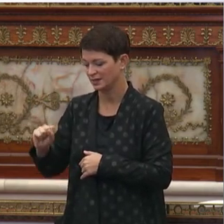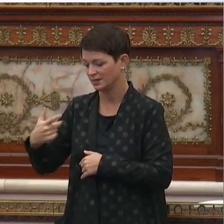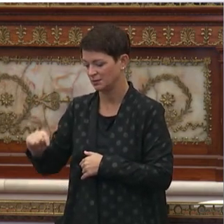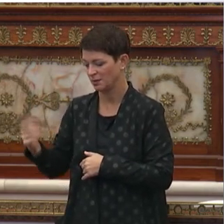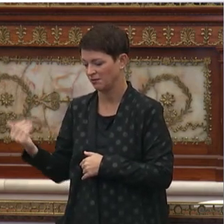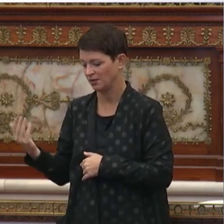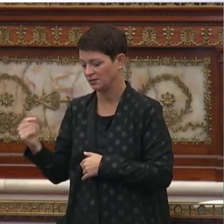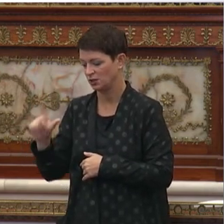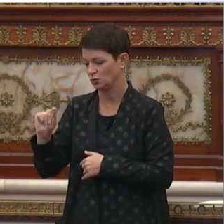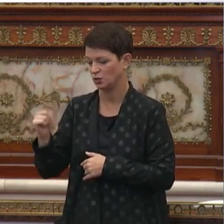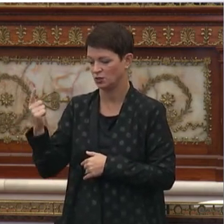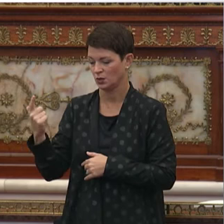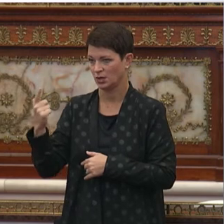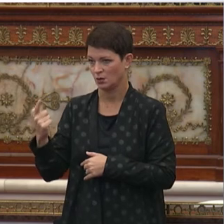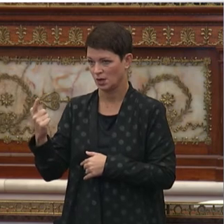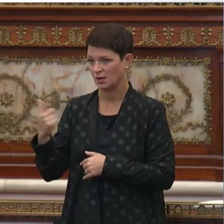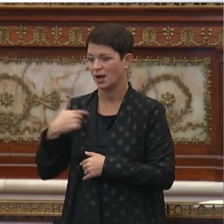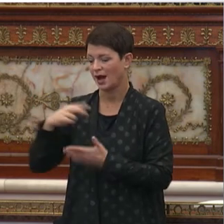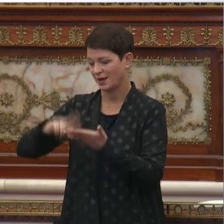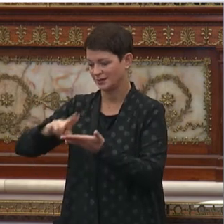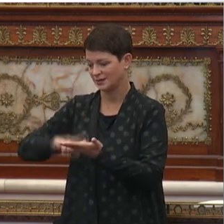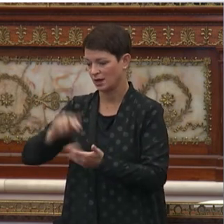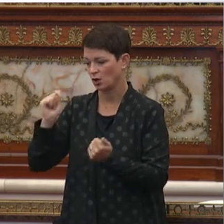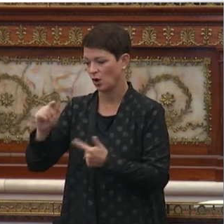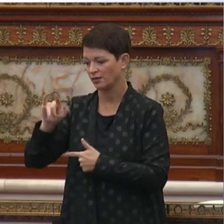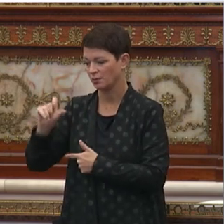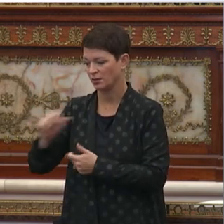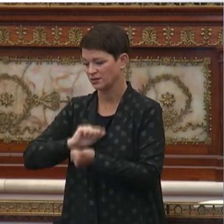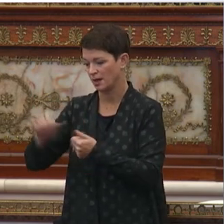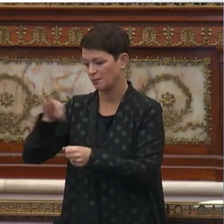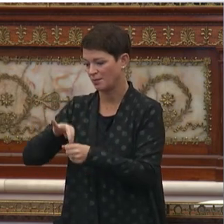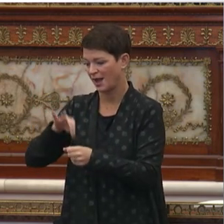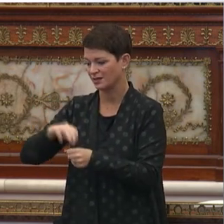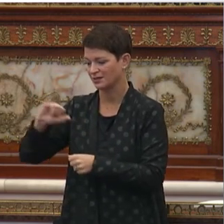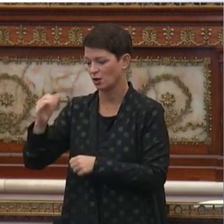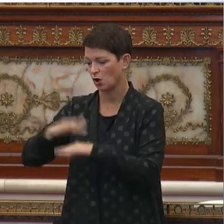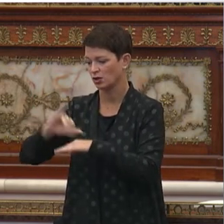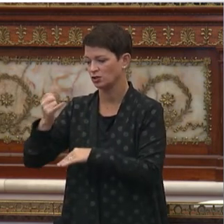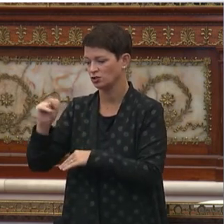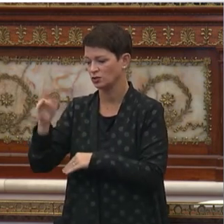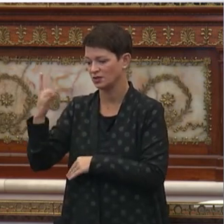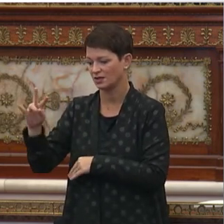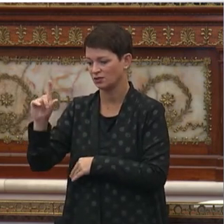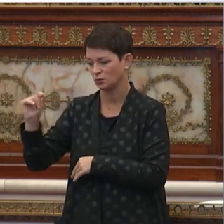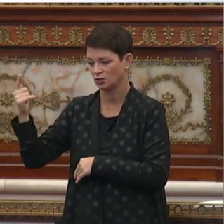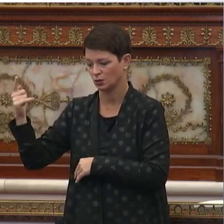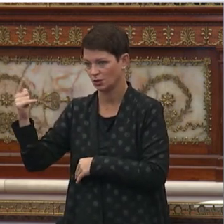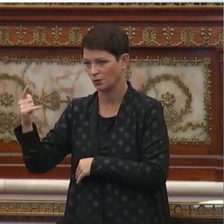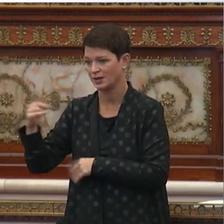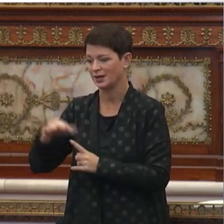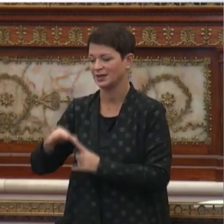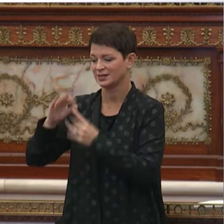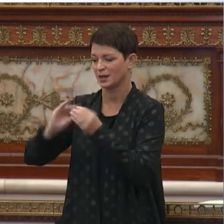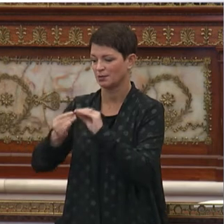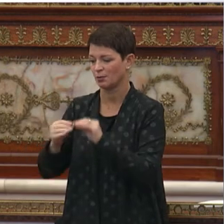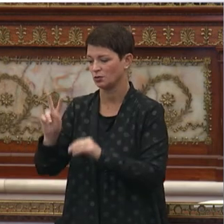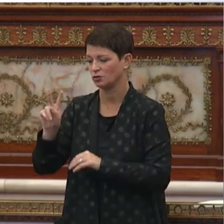15, 2021, I signed all the bills that were passed by council on June 17, 2021, except bill